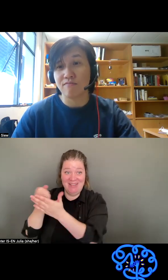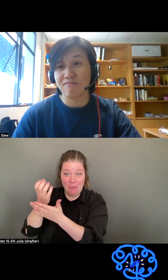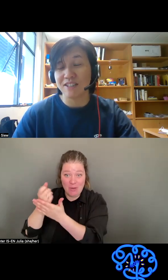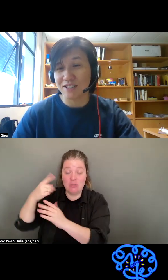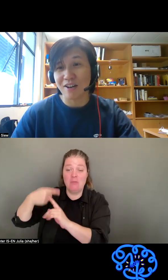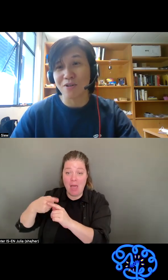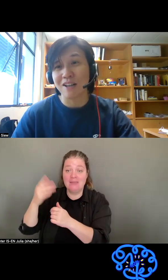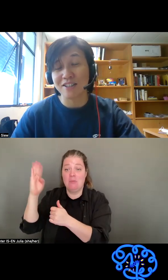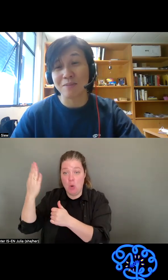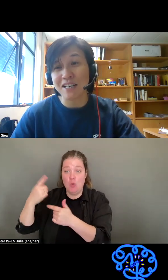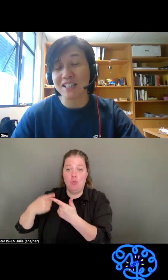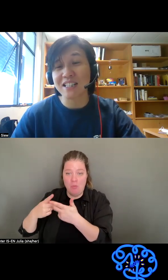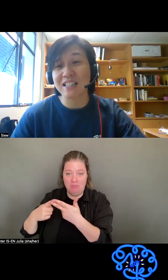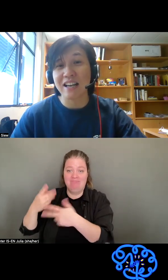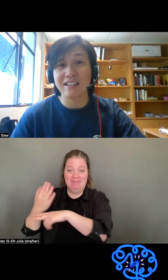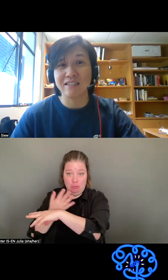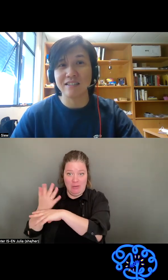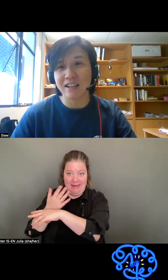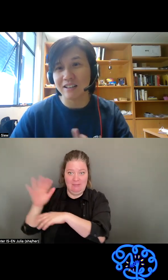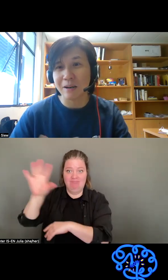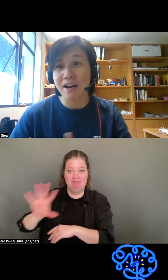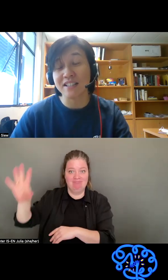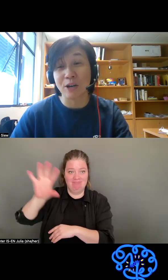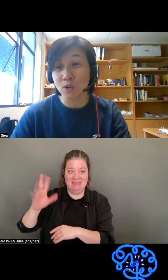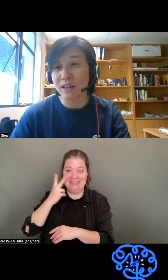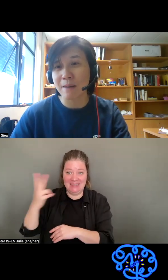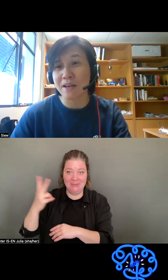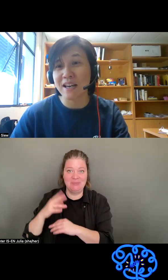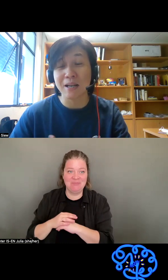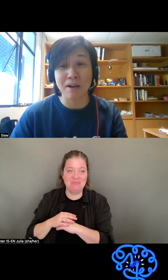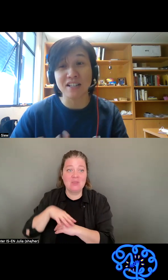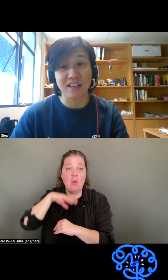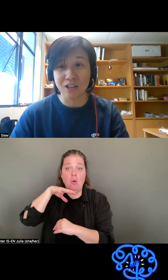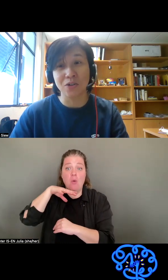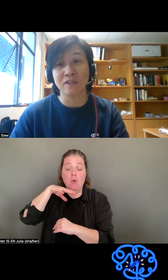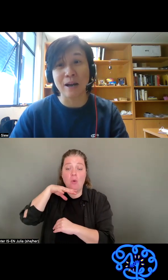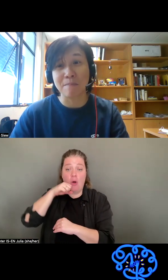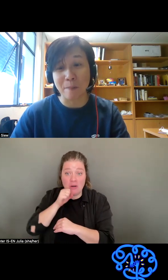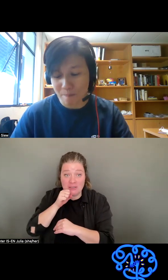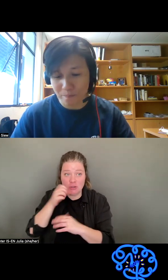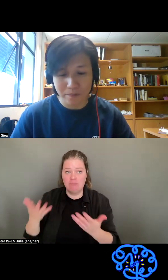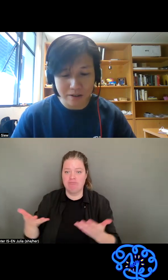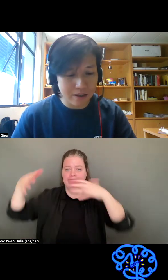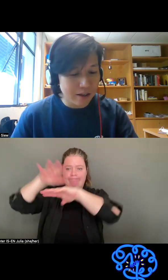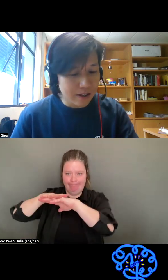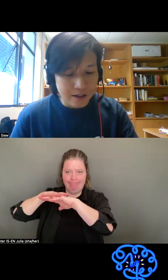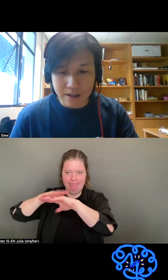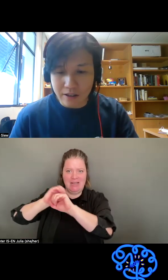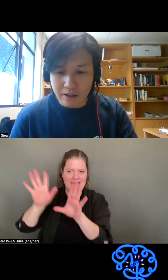of this, how complex the space is, that there are parts that are overlapping and there are parts that are not overlapping.